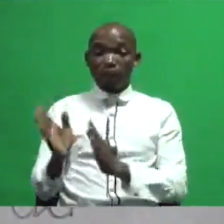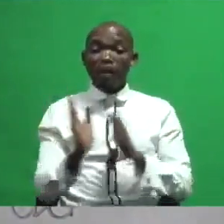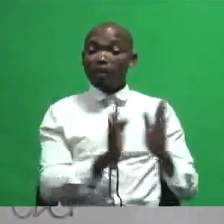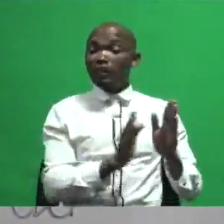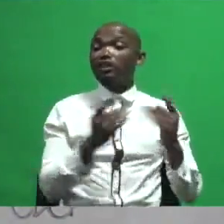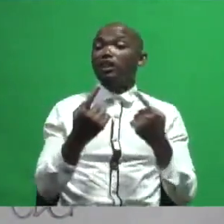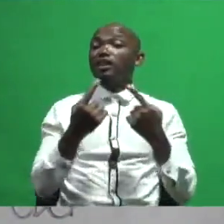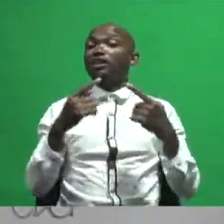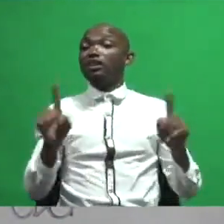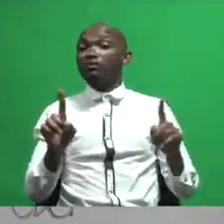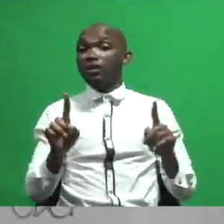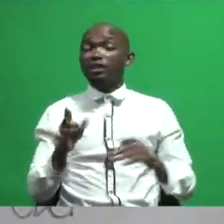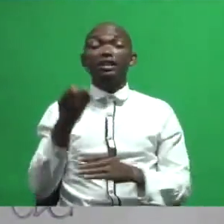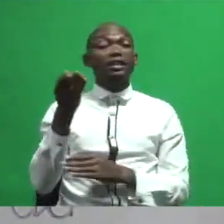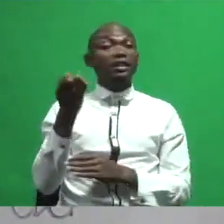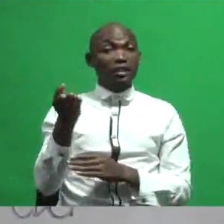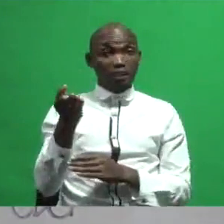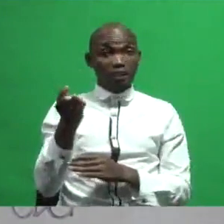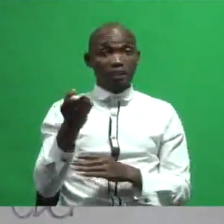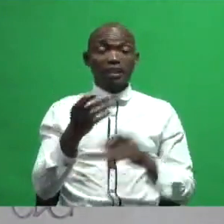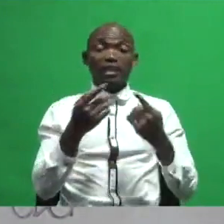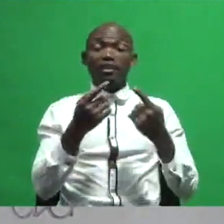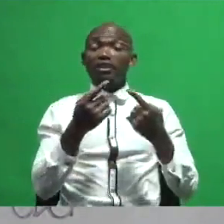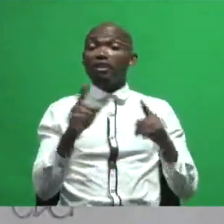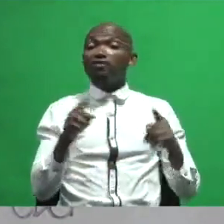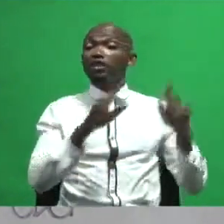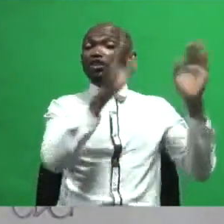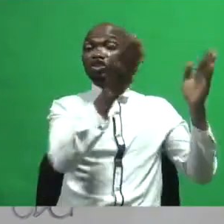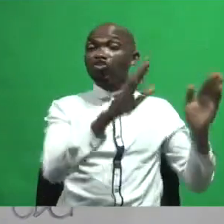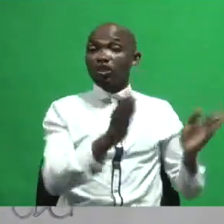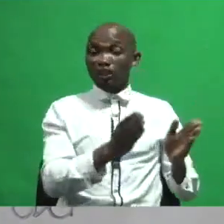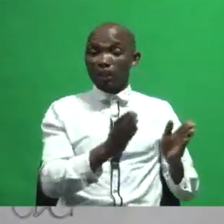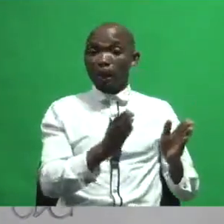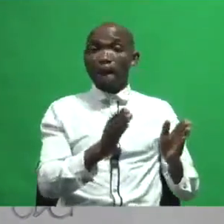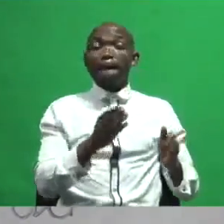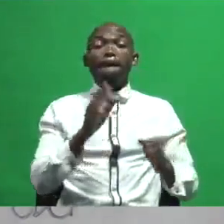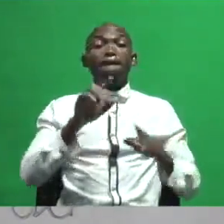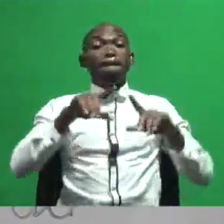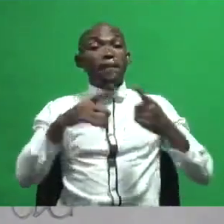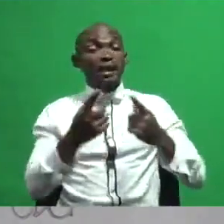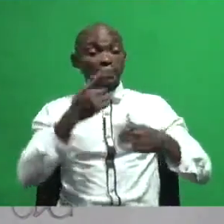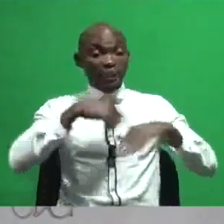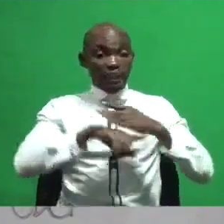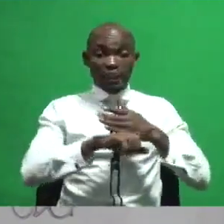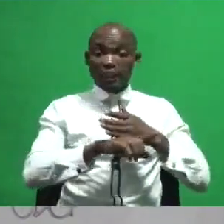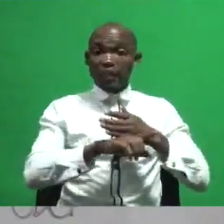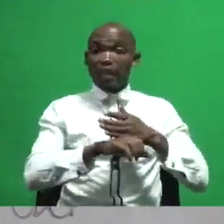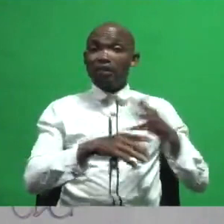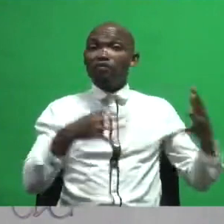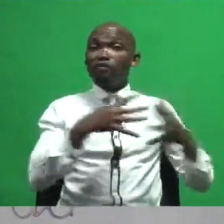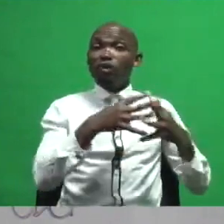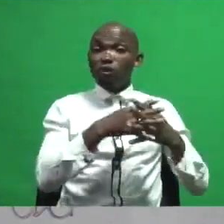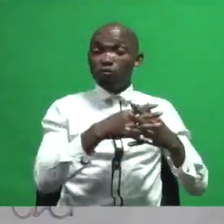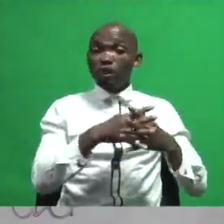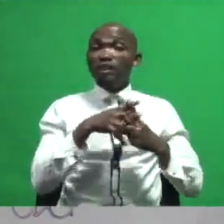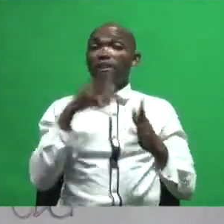are arranged differently. That is, they have different structures. But in terms of molecular